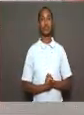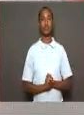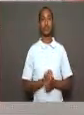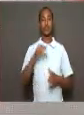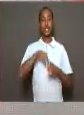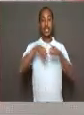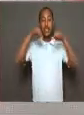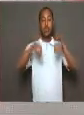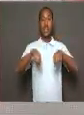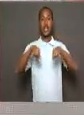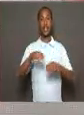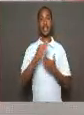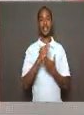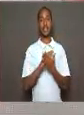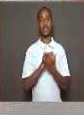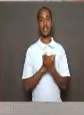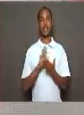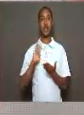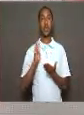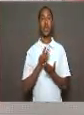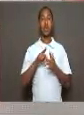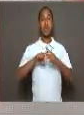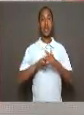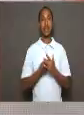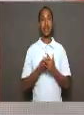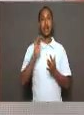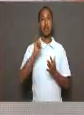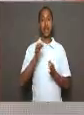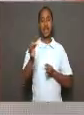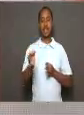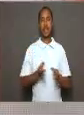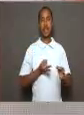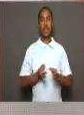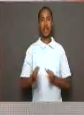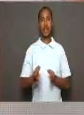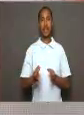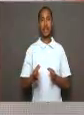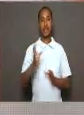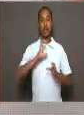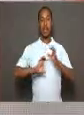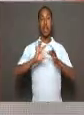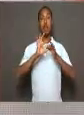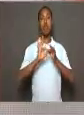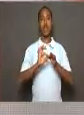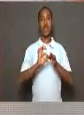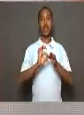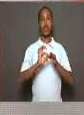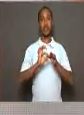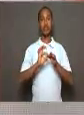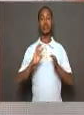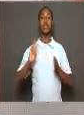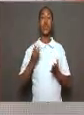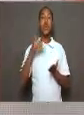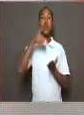In today's lesson, we will begin by defining chemical bonding. We